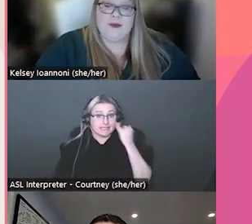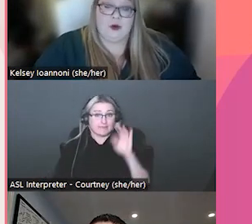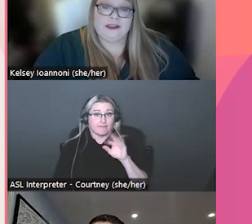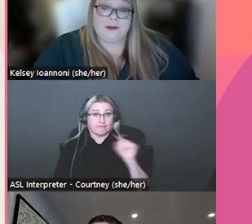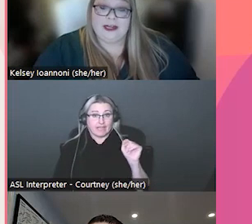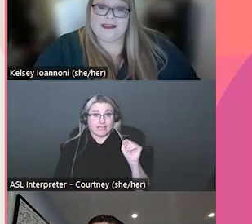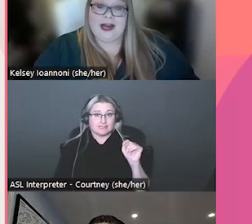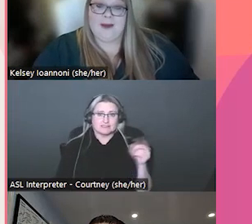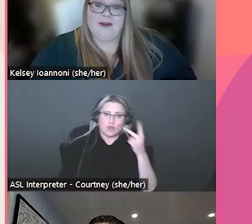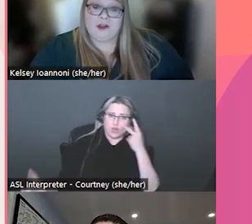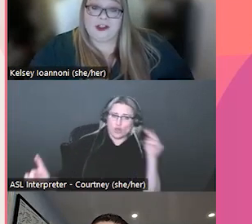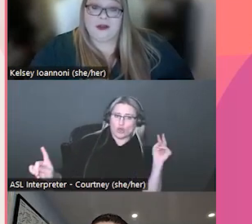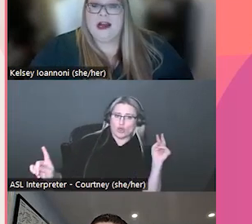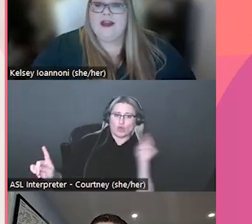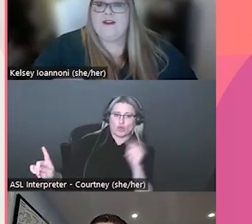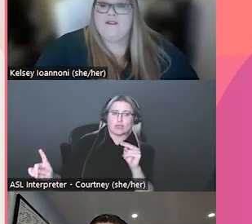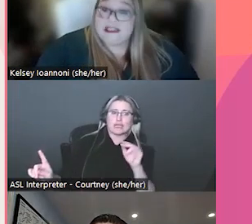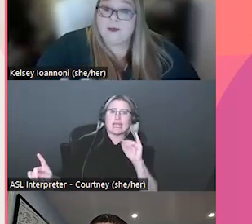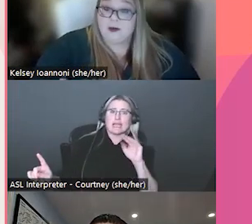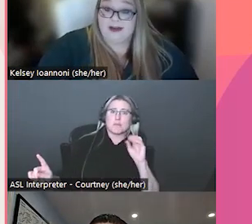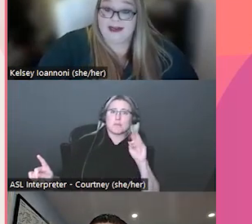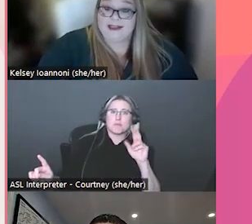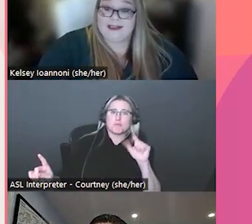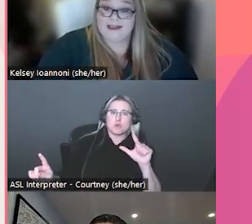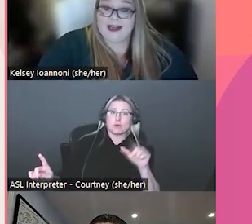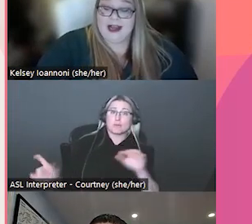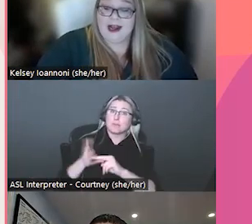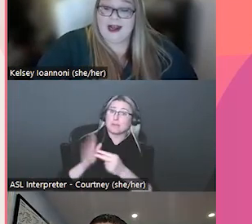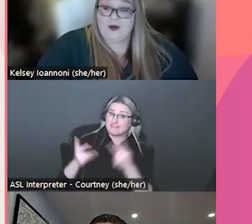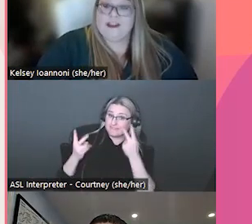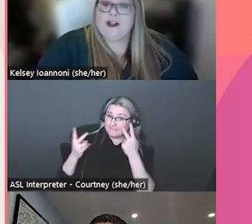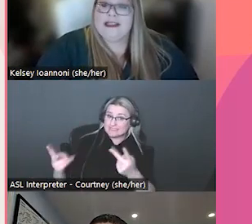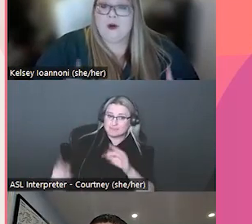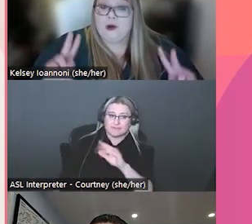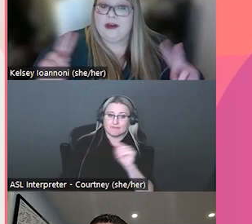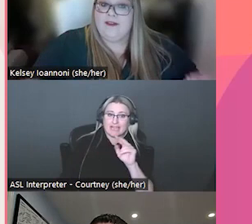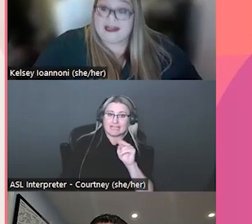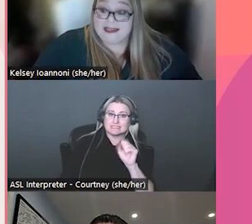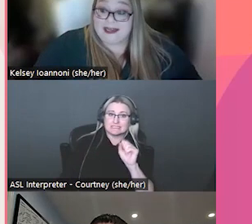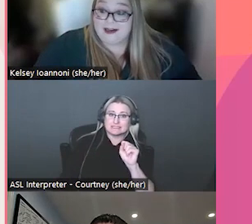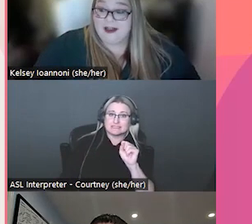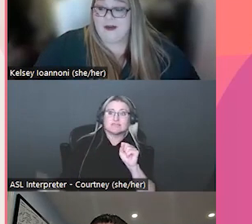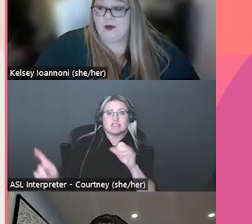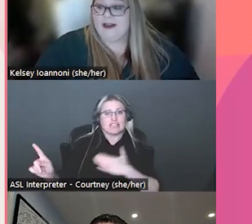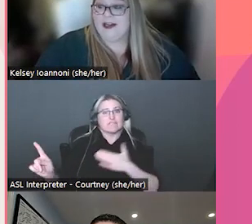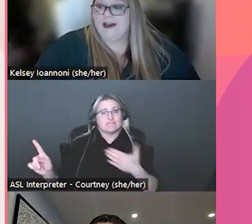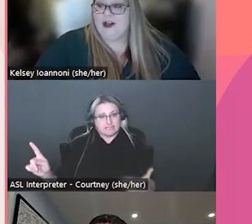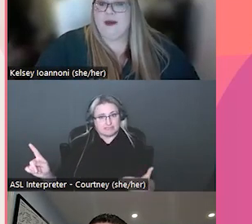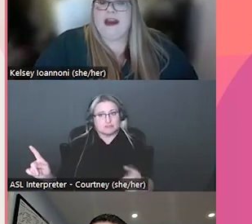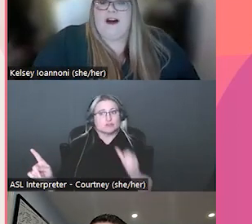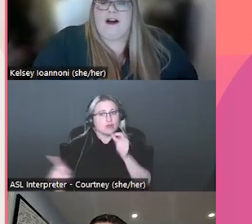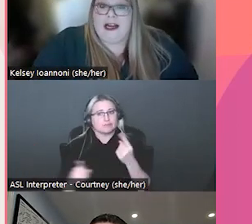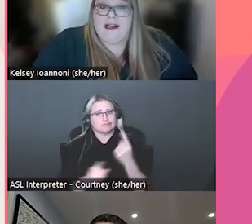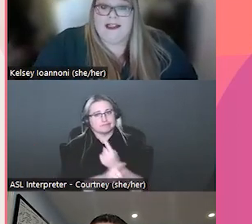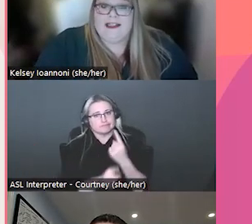seen as immoral subjects, and by virtue, their visible fatness results in them, quote, confessing their immorality. You